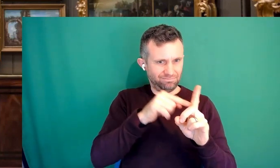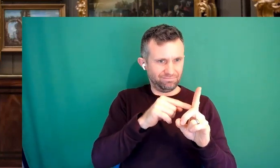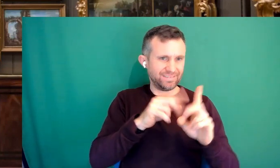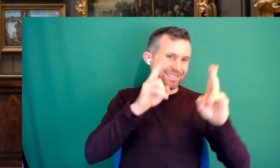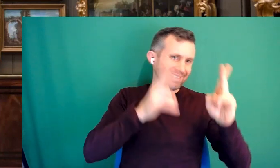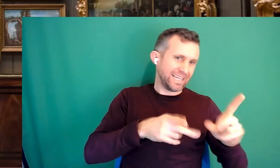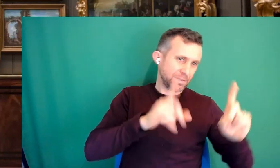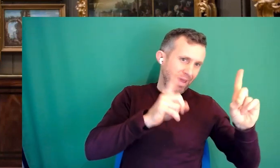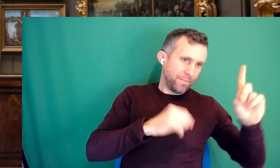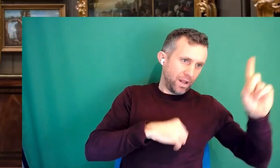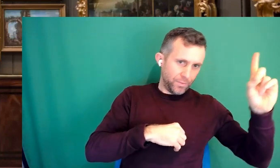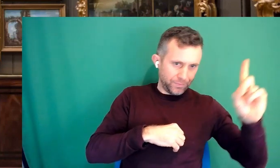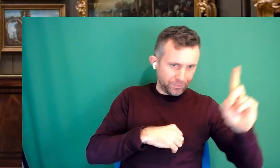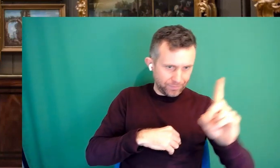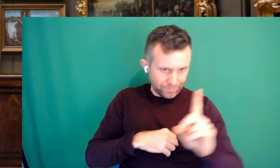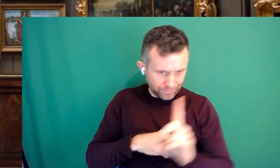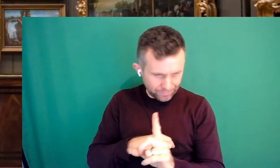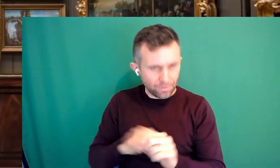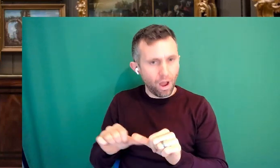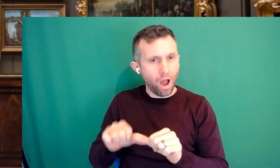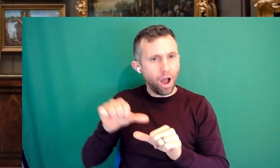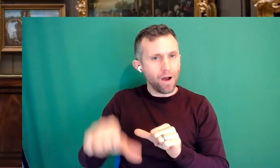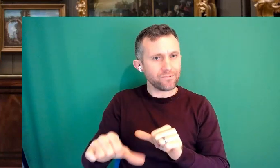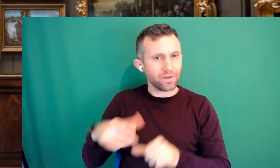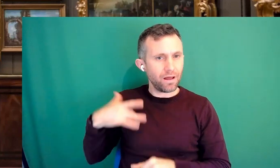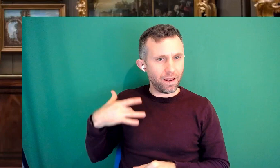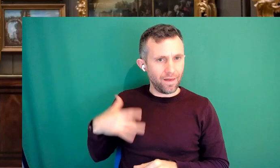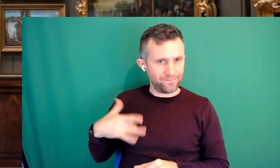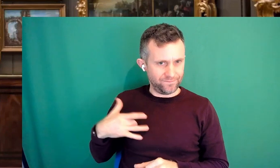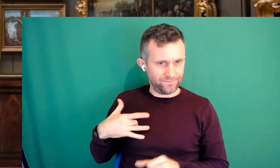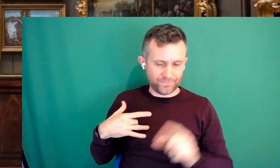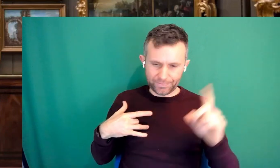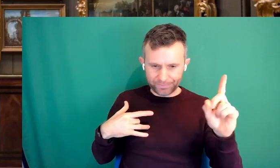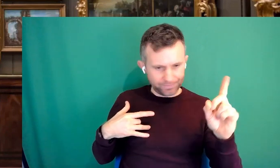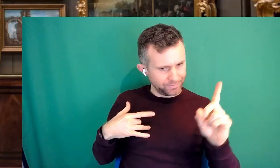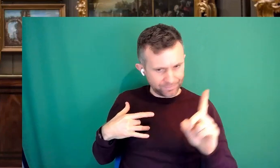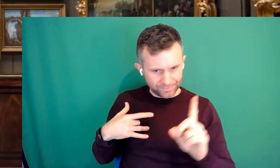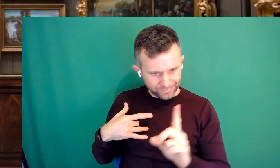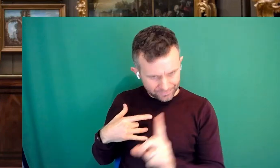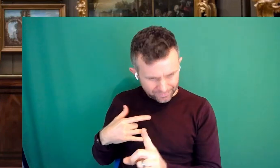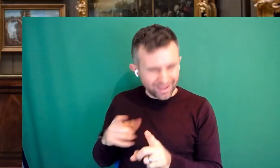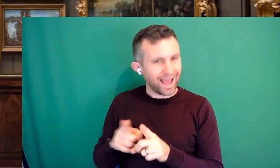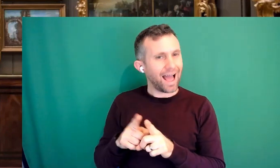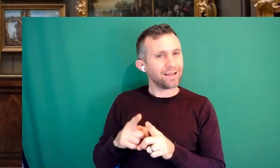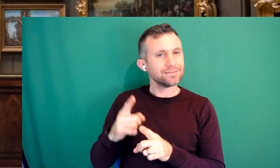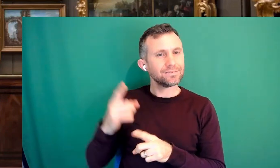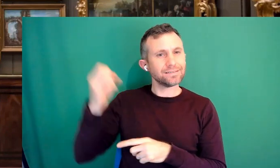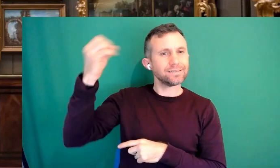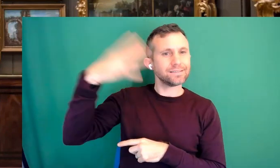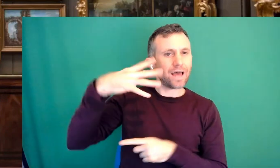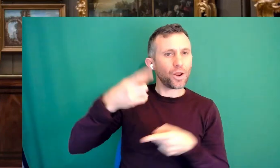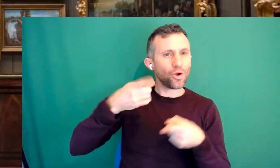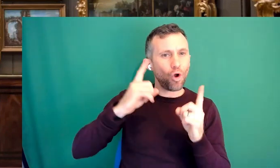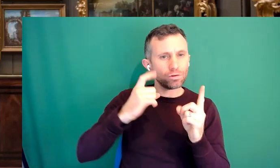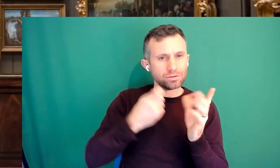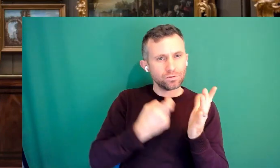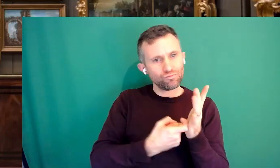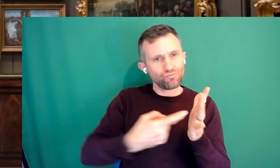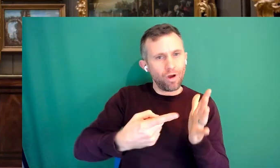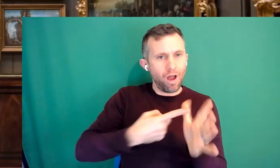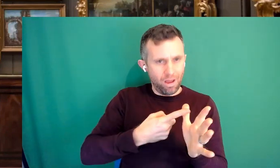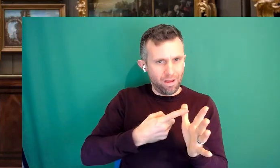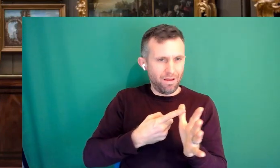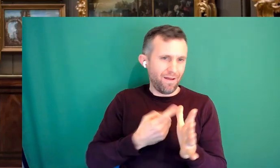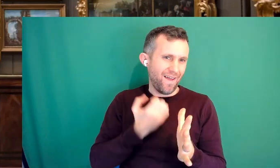of shot, is another skylight, bringing a cool light in the room. This room can be very peaceful